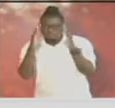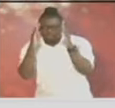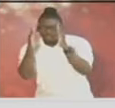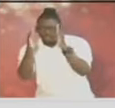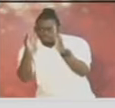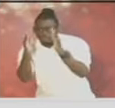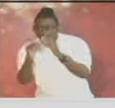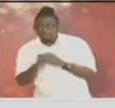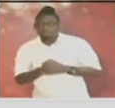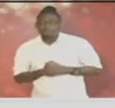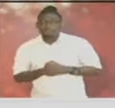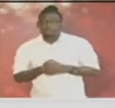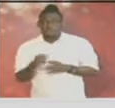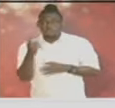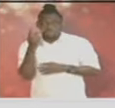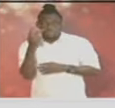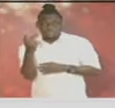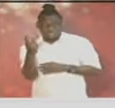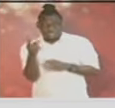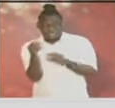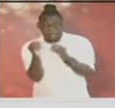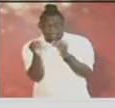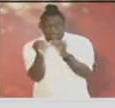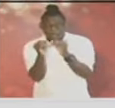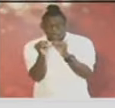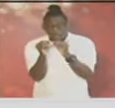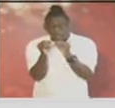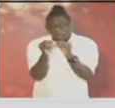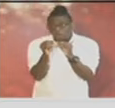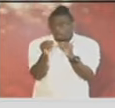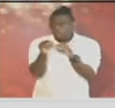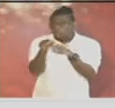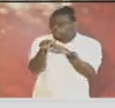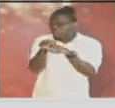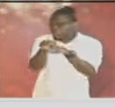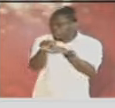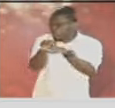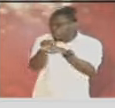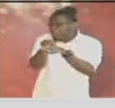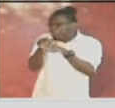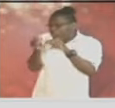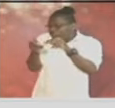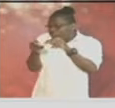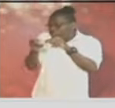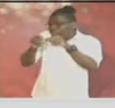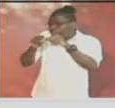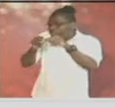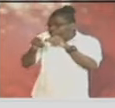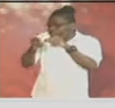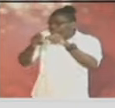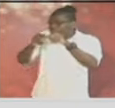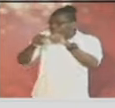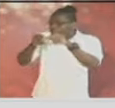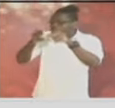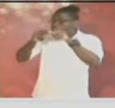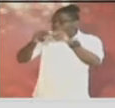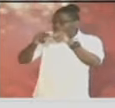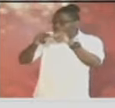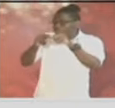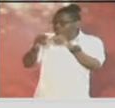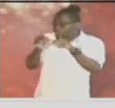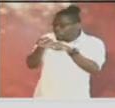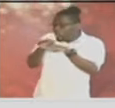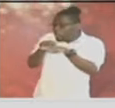the upward climb, the upward slope or slant of that dotted line. We see those orange